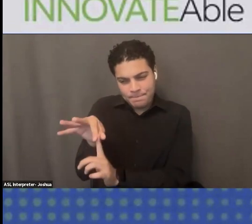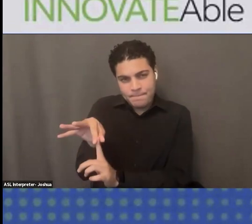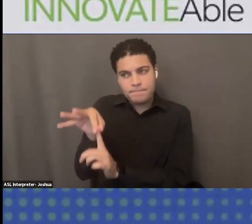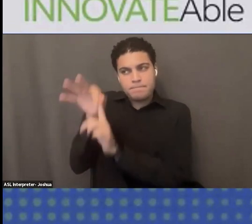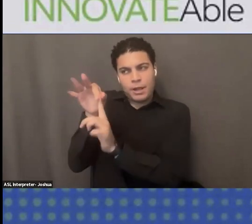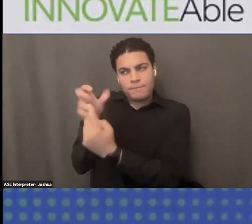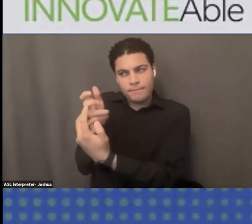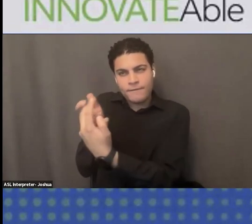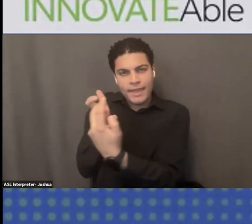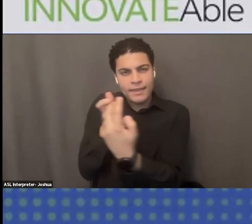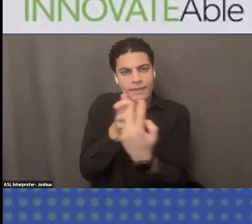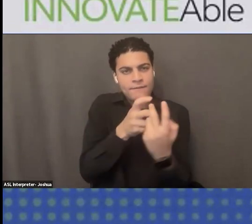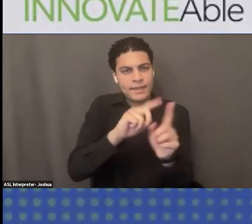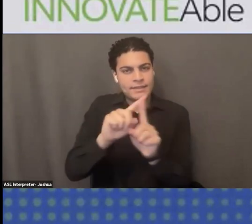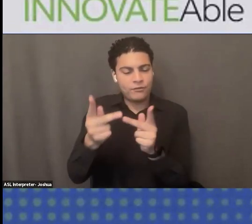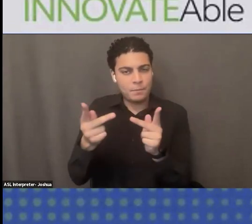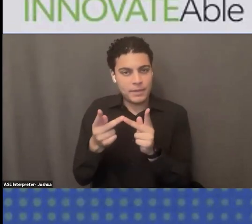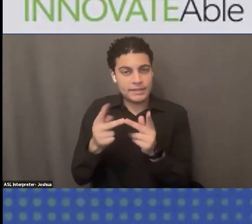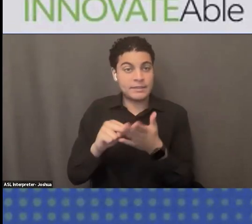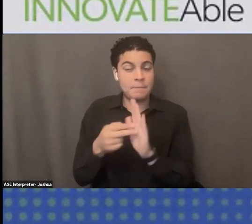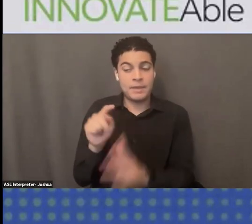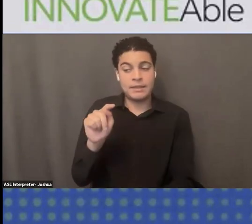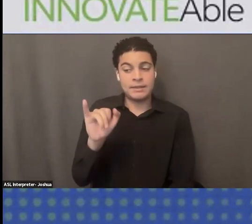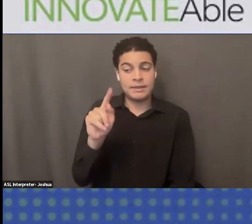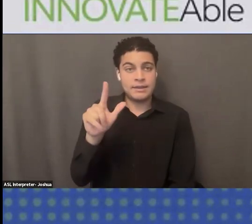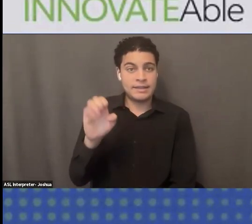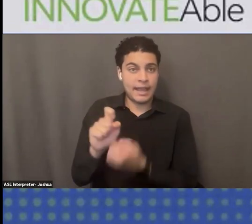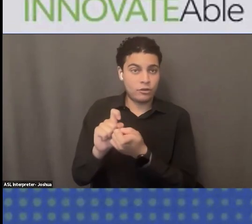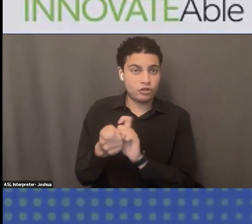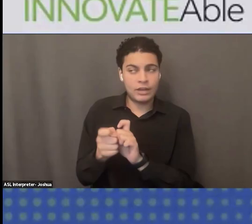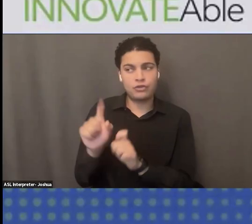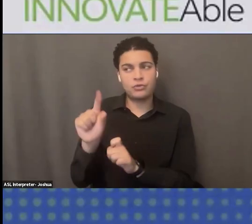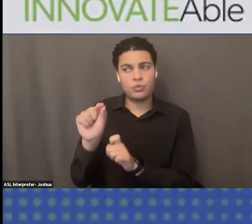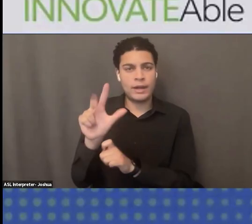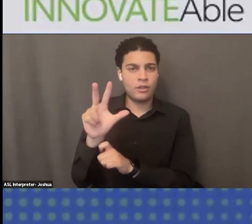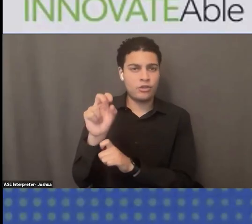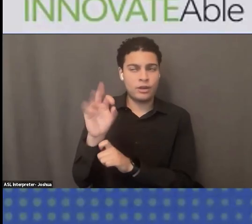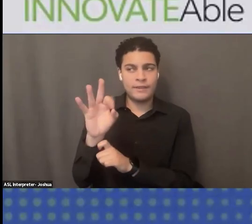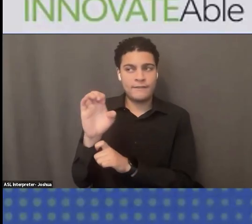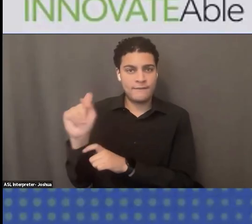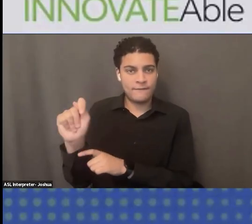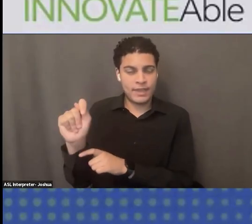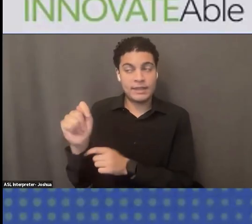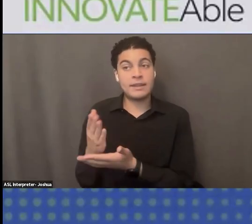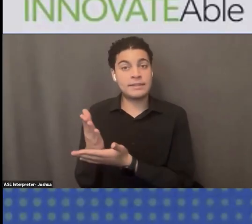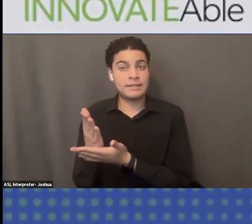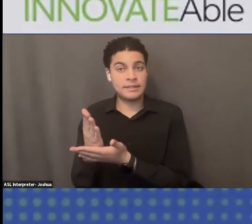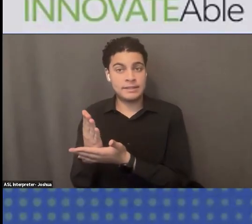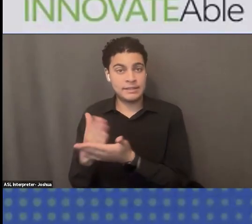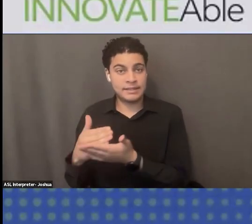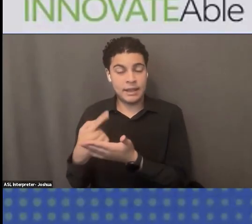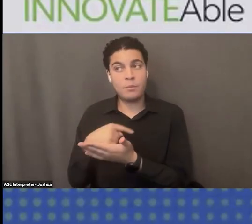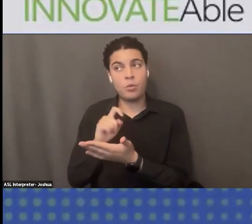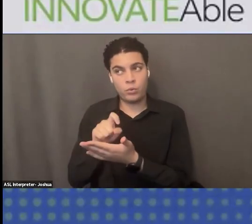for tidal changes of 20, 30 feet. There's sometimes we can install within 100-year